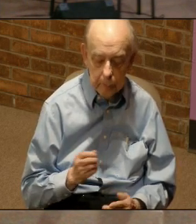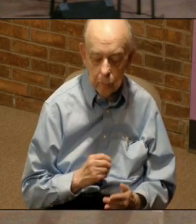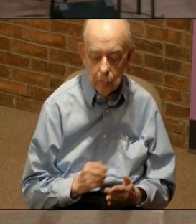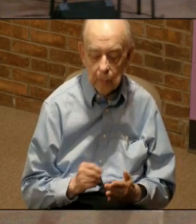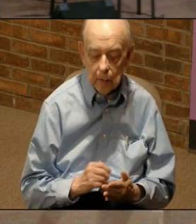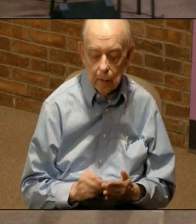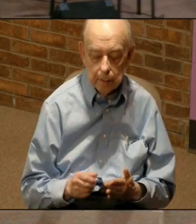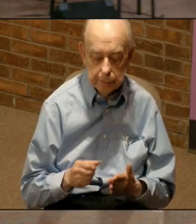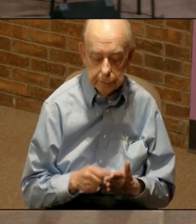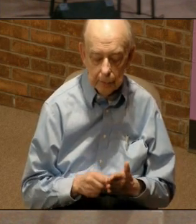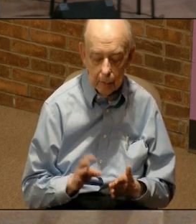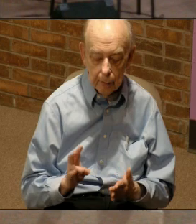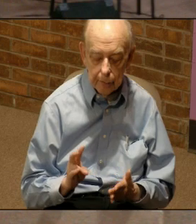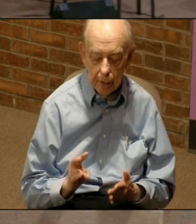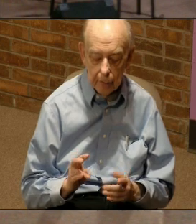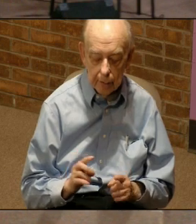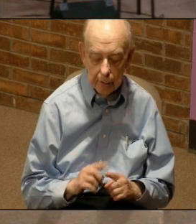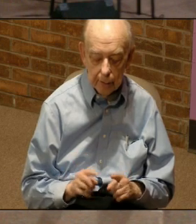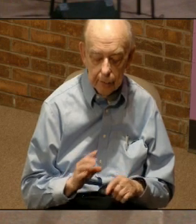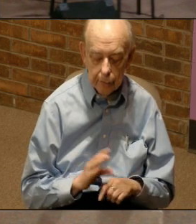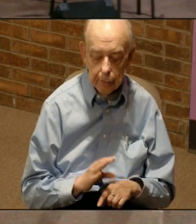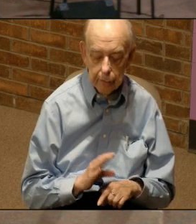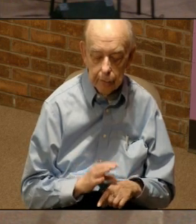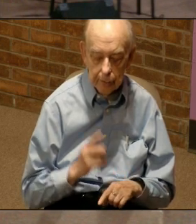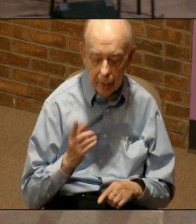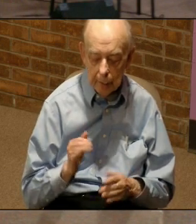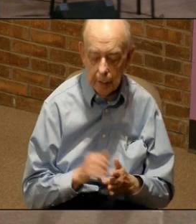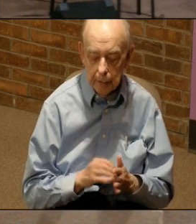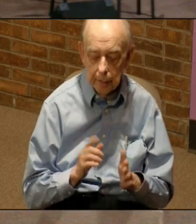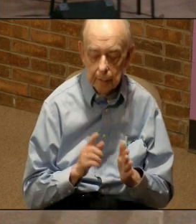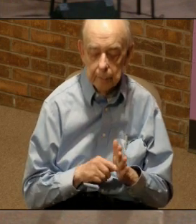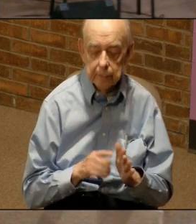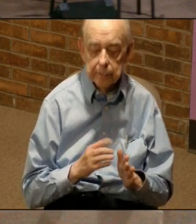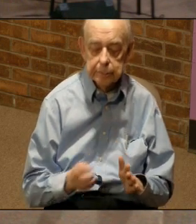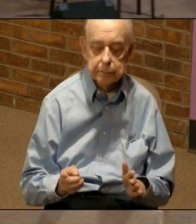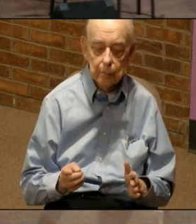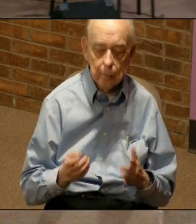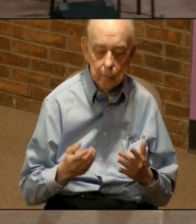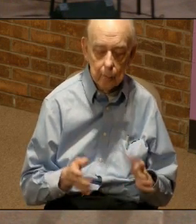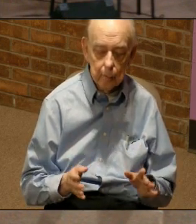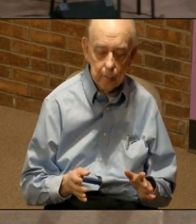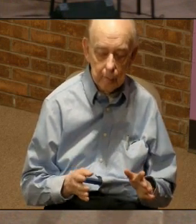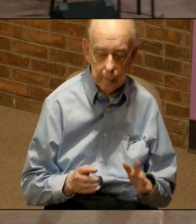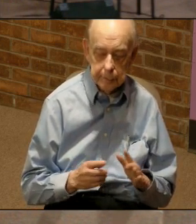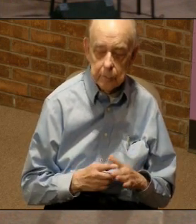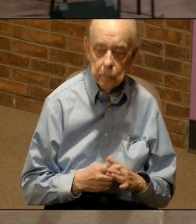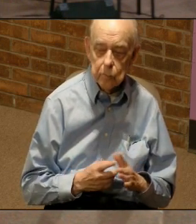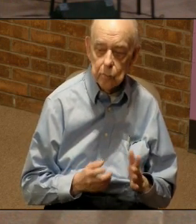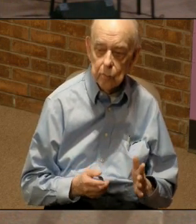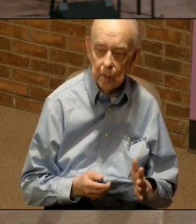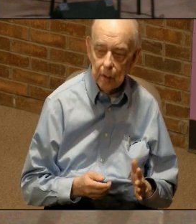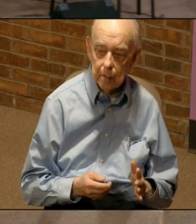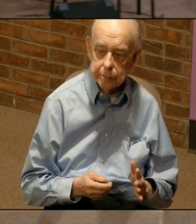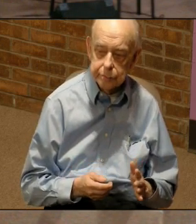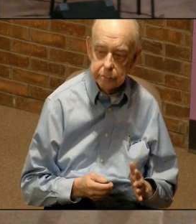the 7 churches. Think about this for a minute. They had just started.